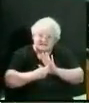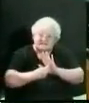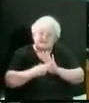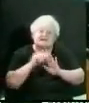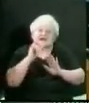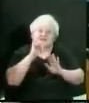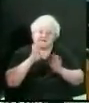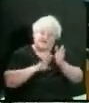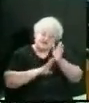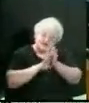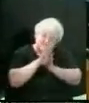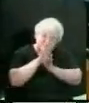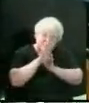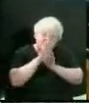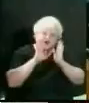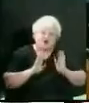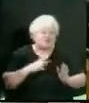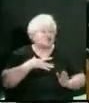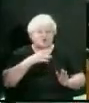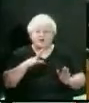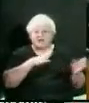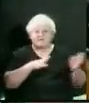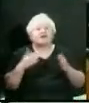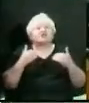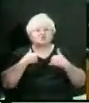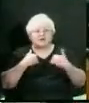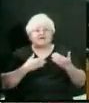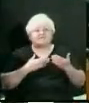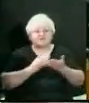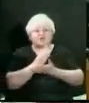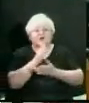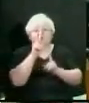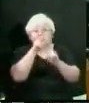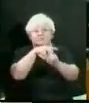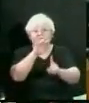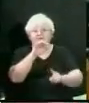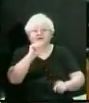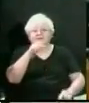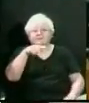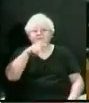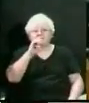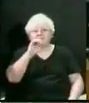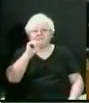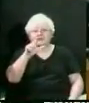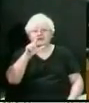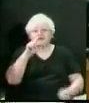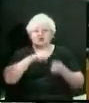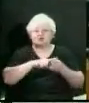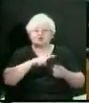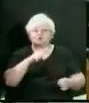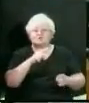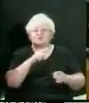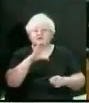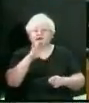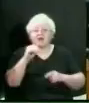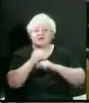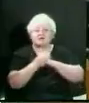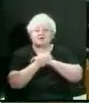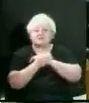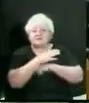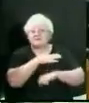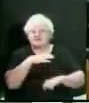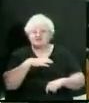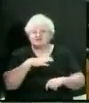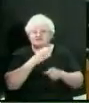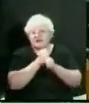a developer and you don't like the plan, you have the right to appeal it to the county commission. We can change the plan. We can give you what you want. If